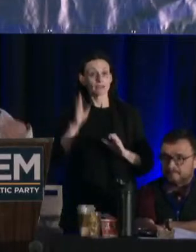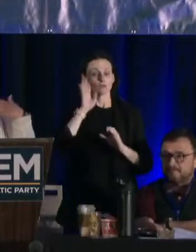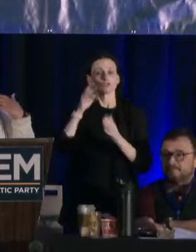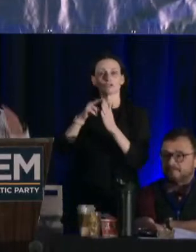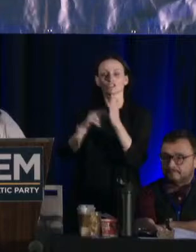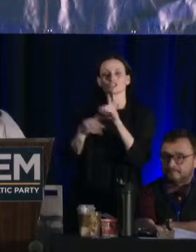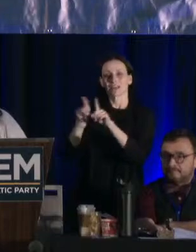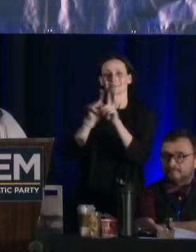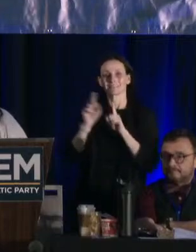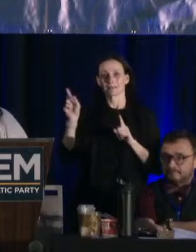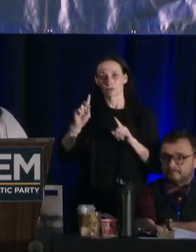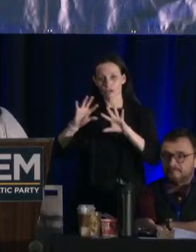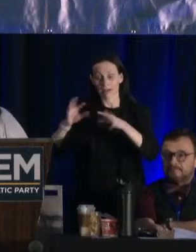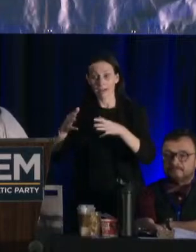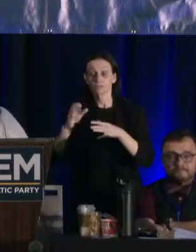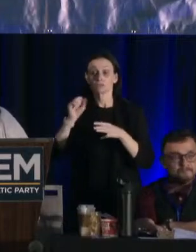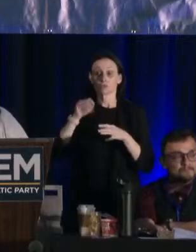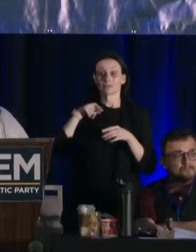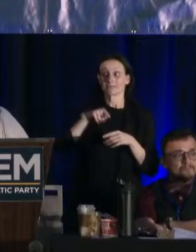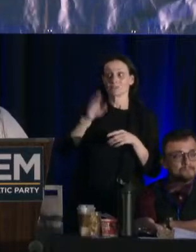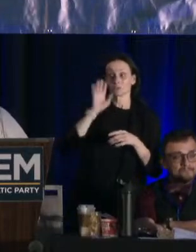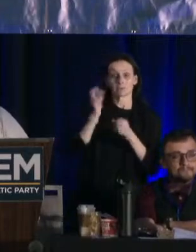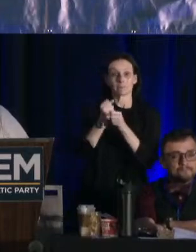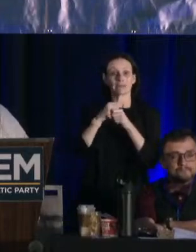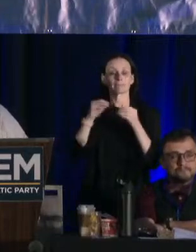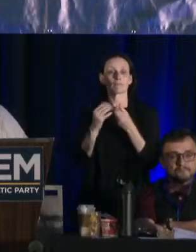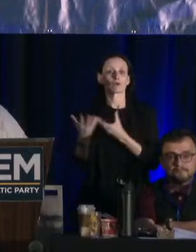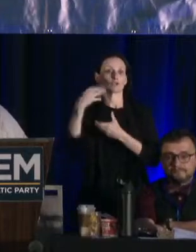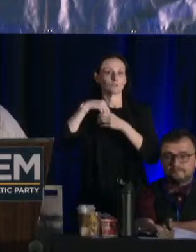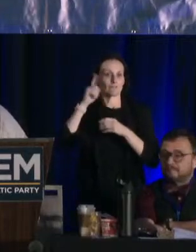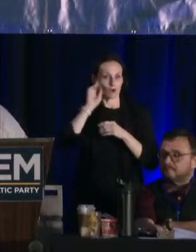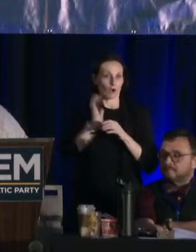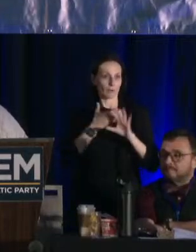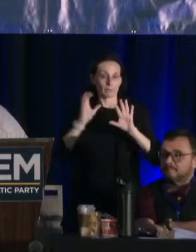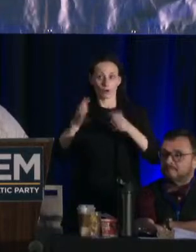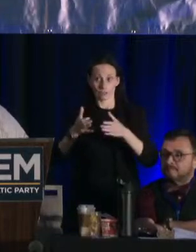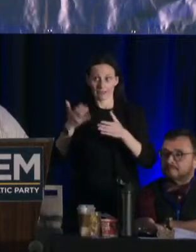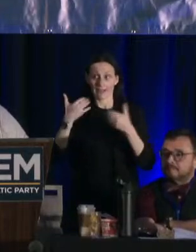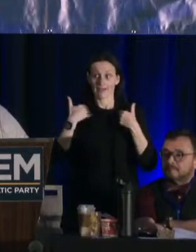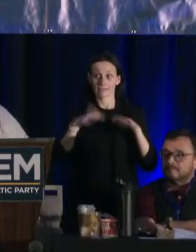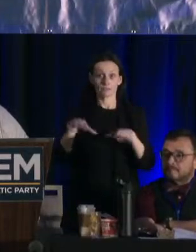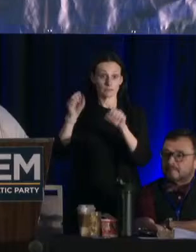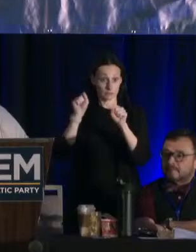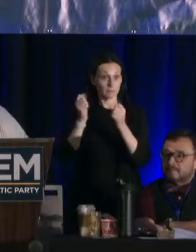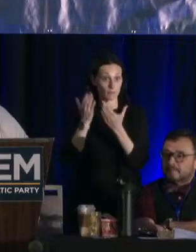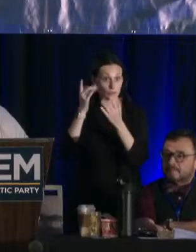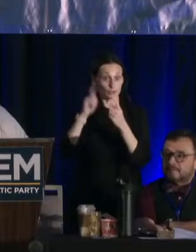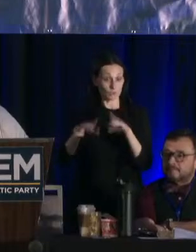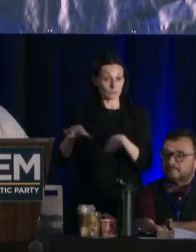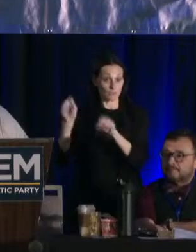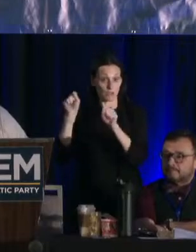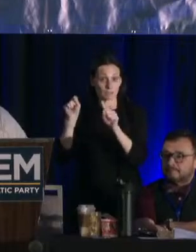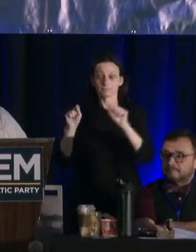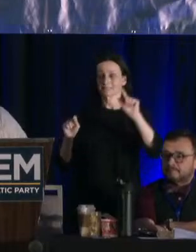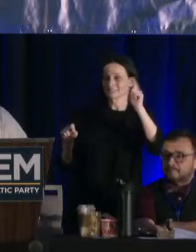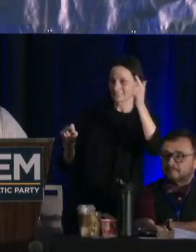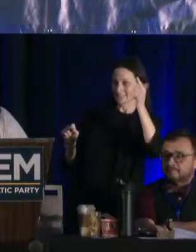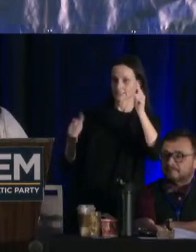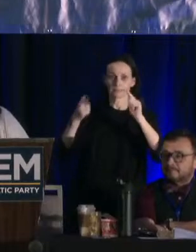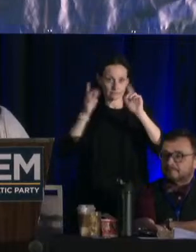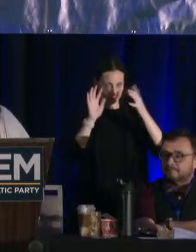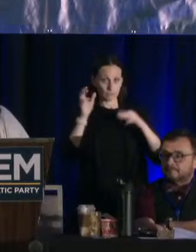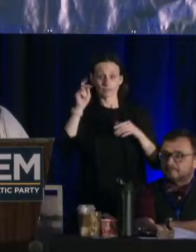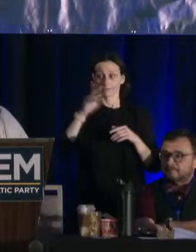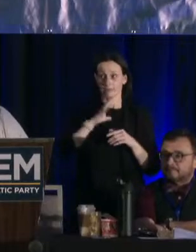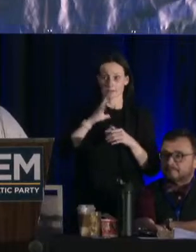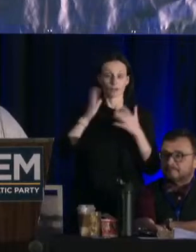Democrat. So this is an effort to make our party more inclusive. So do I have a motion to adopt this amendment? I have a motion